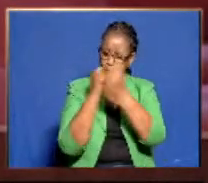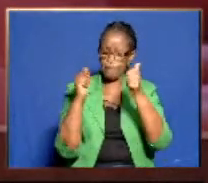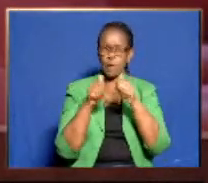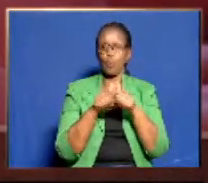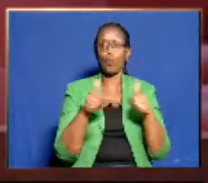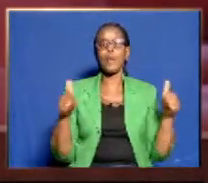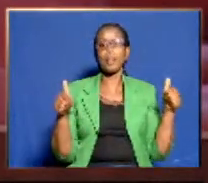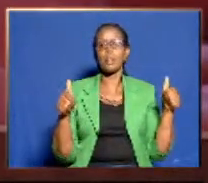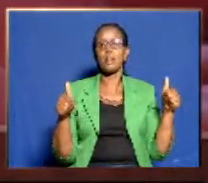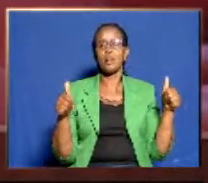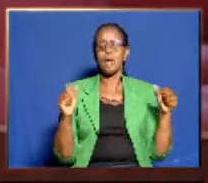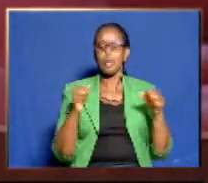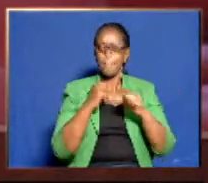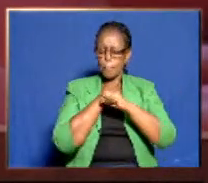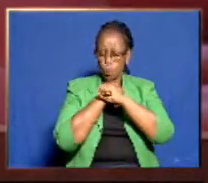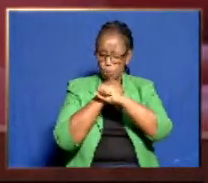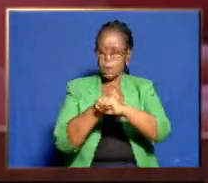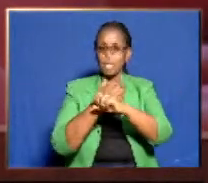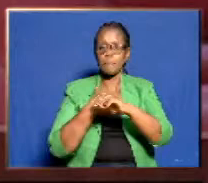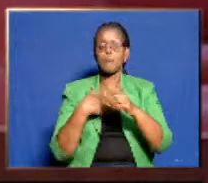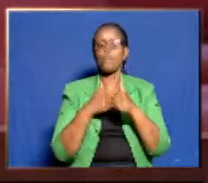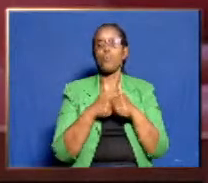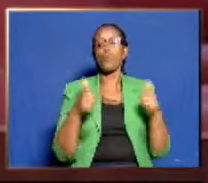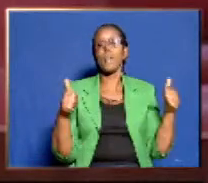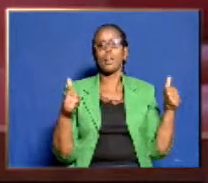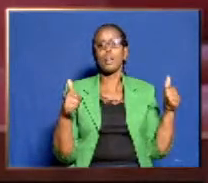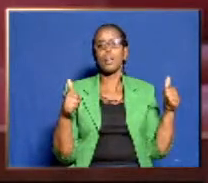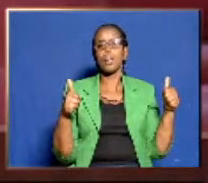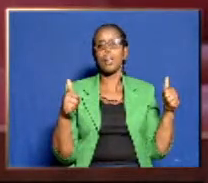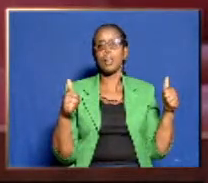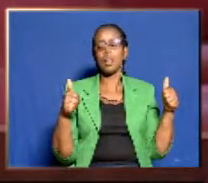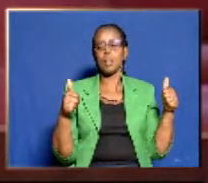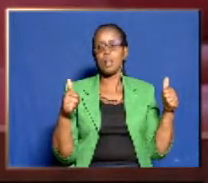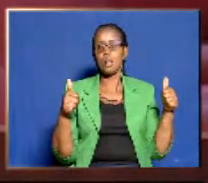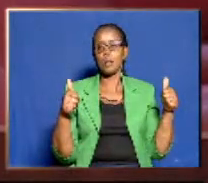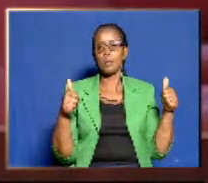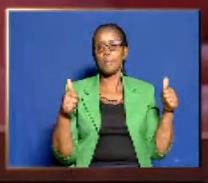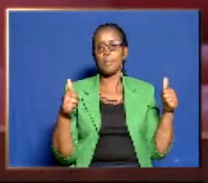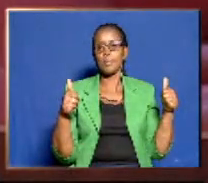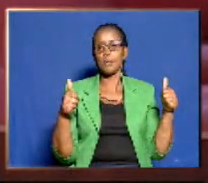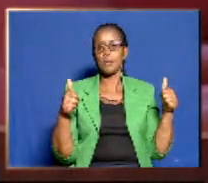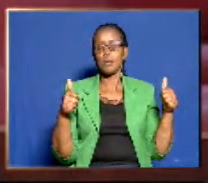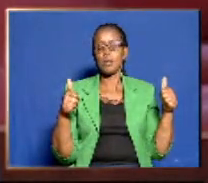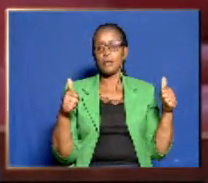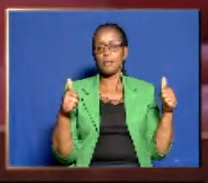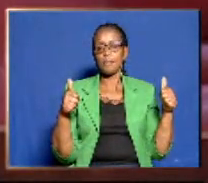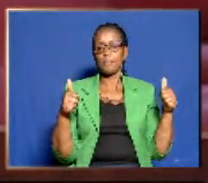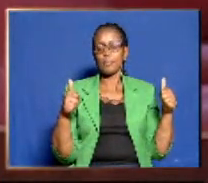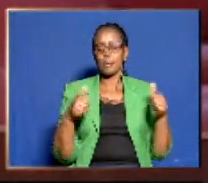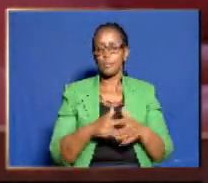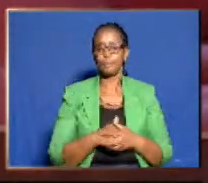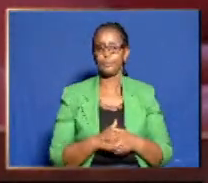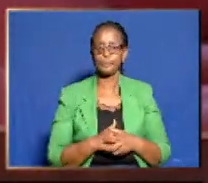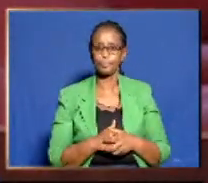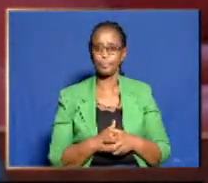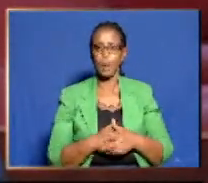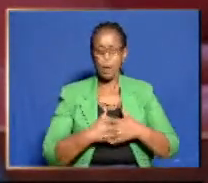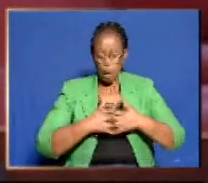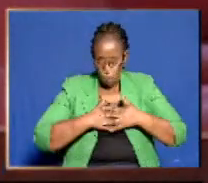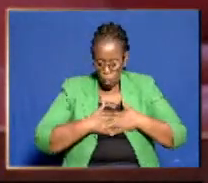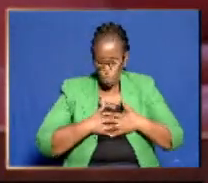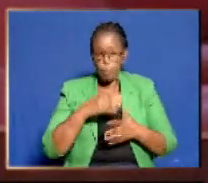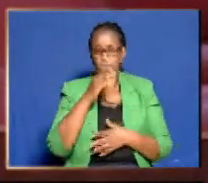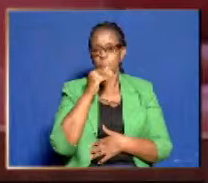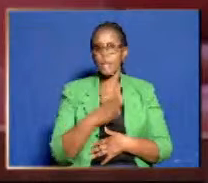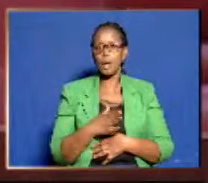the protection to our people, even for the investors to be interested in coming to Kenya, so that they can put their resources. Honorable Speaker, the